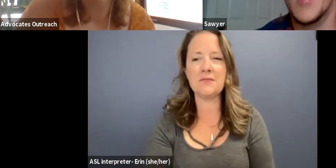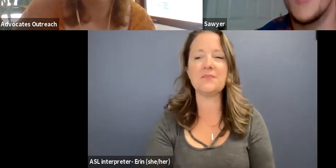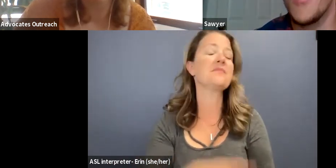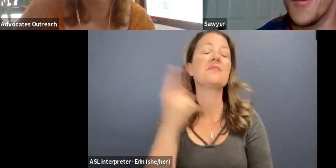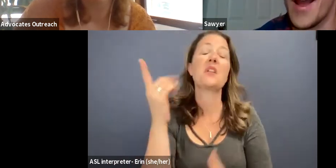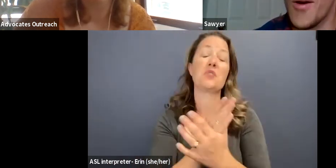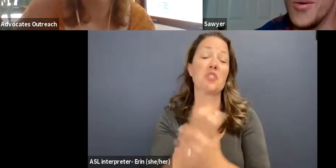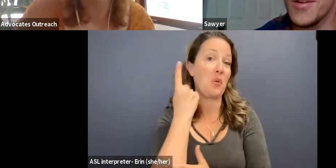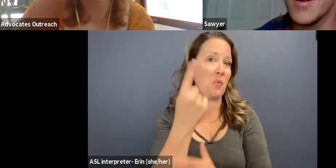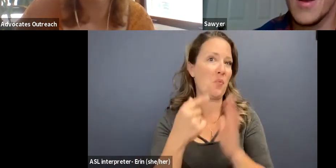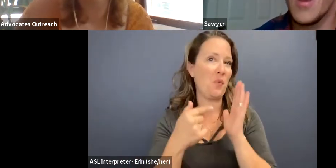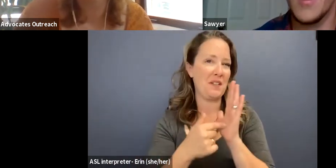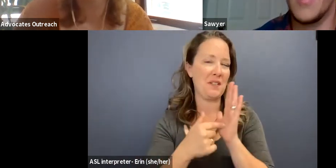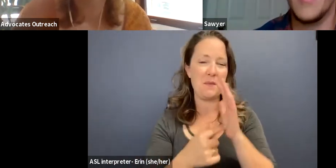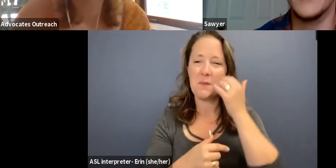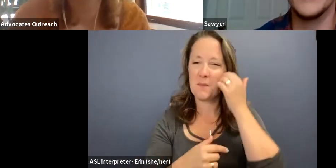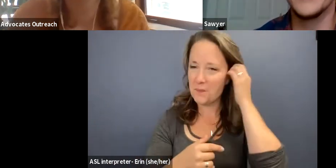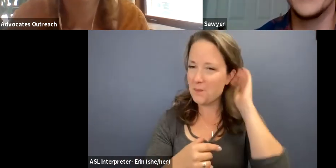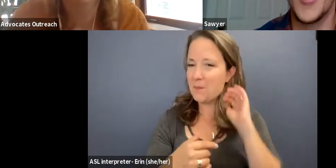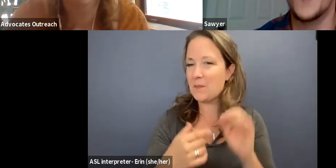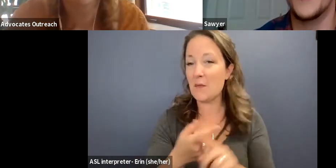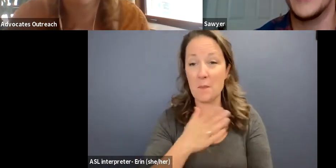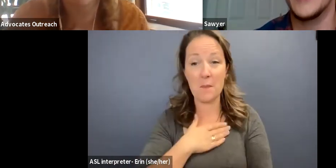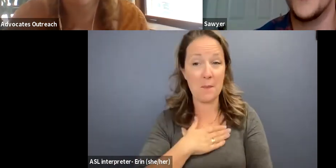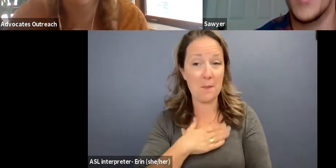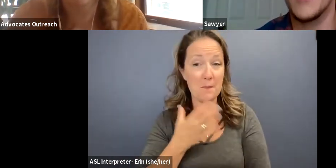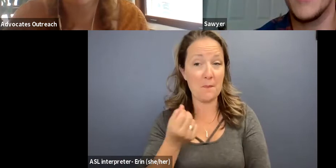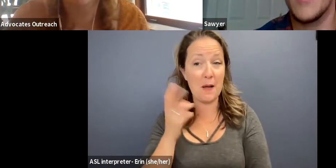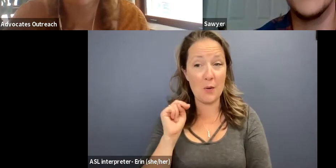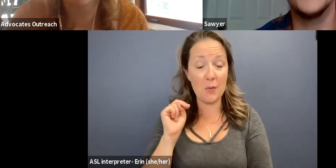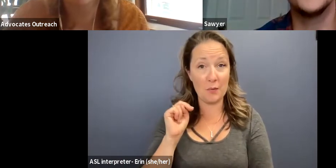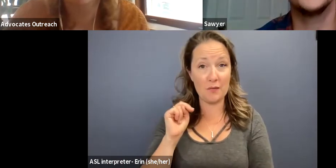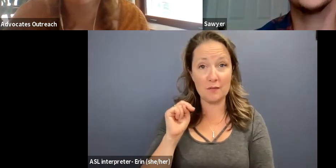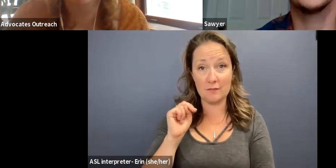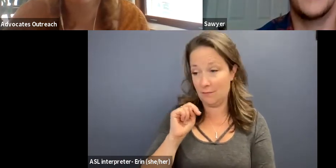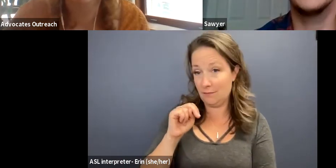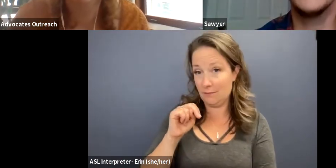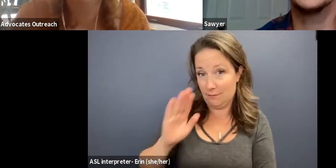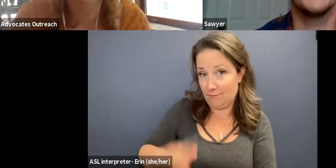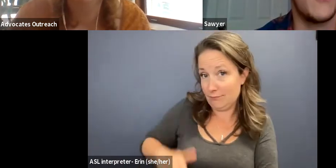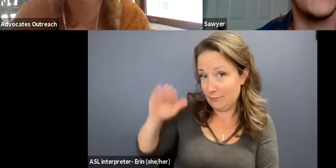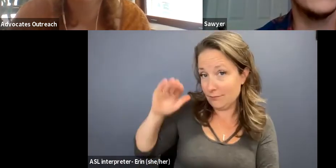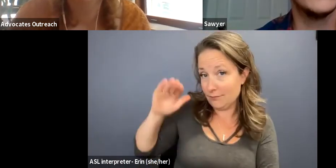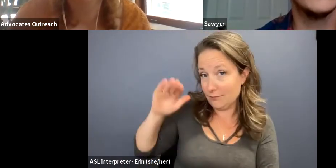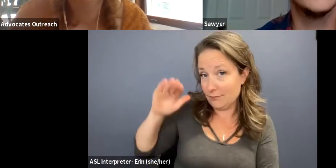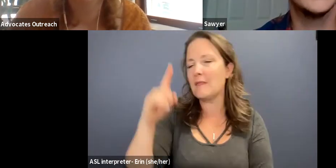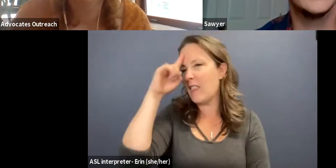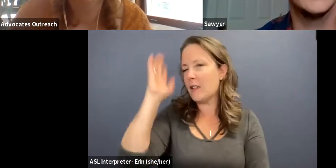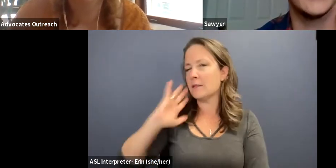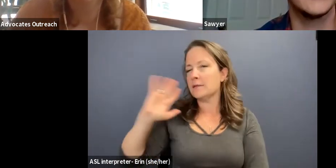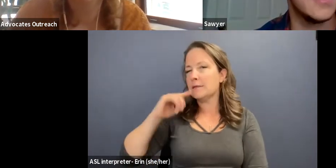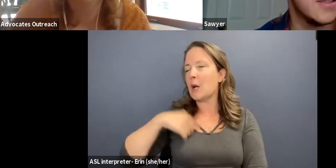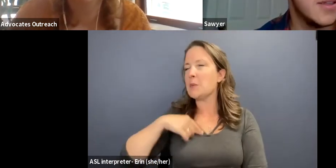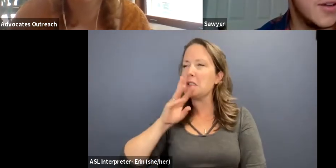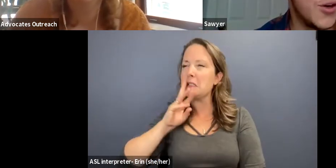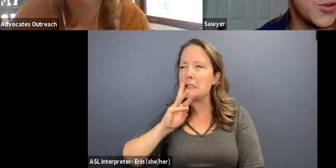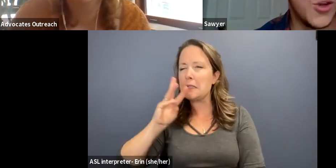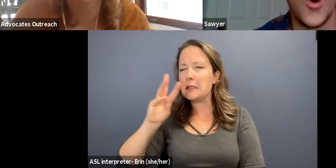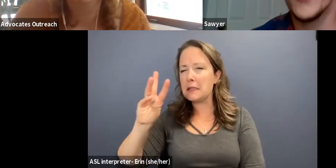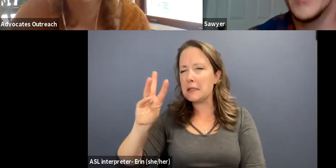Funny Word is by the same author. And so it's got a lot of kind of the same feel, although it's more